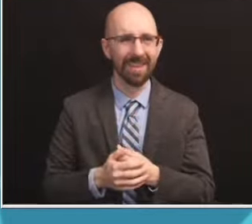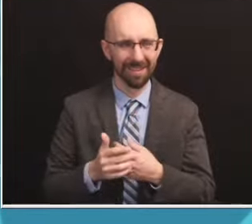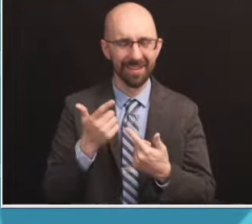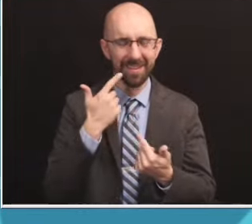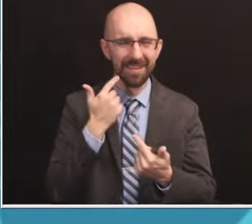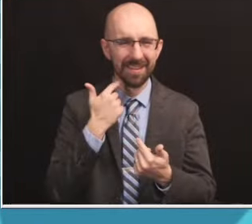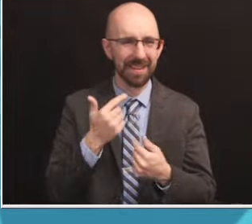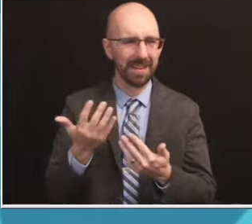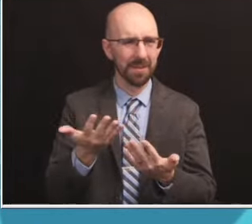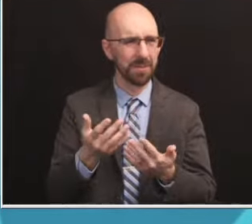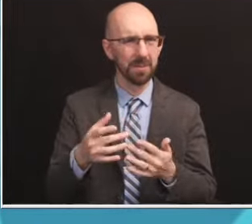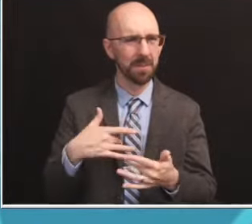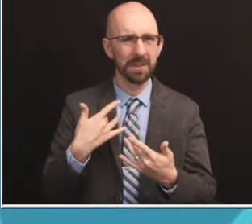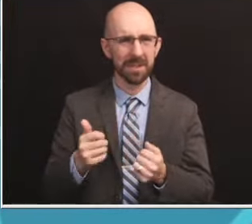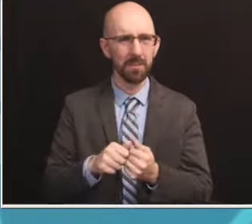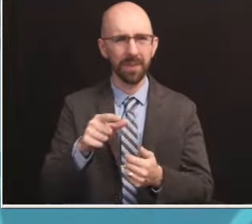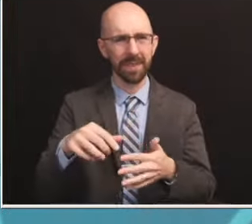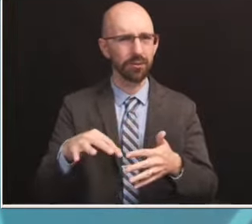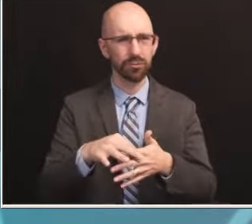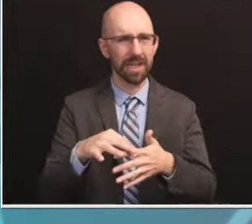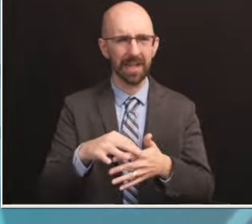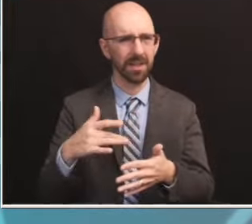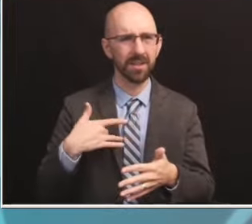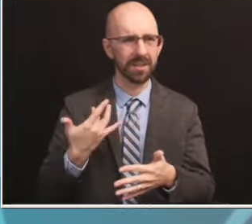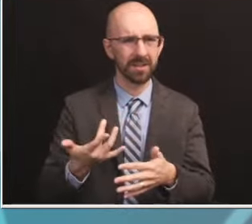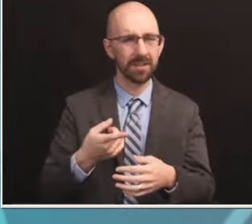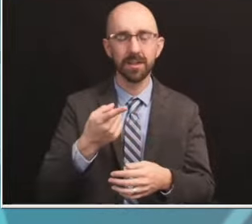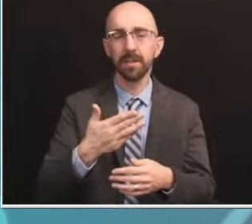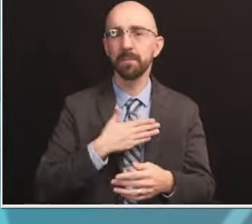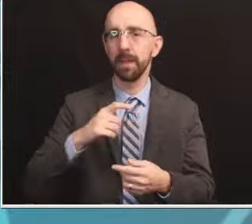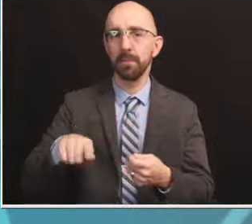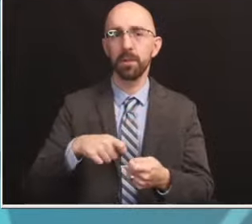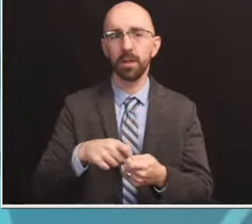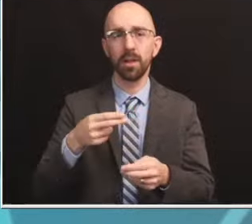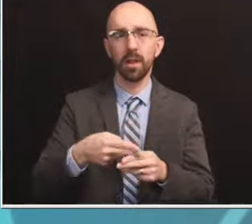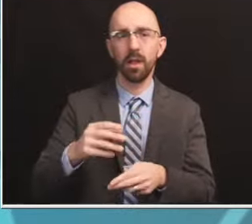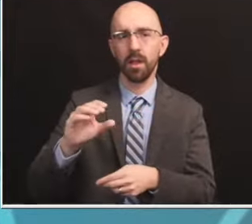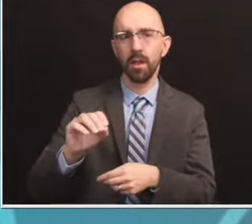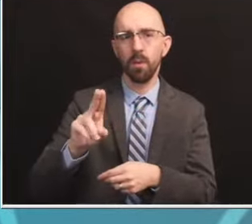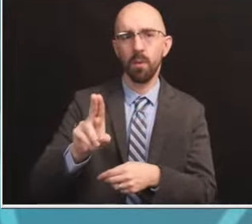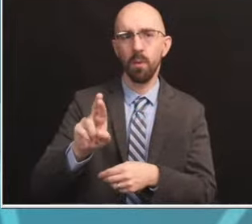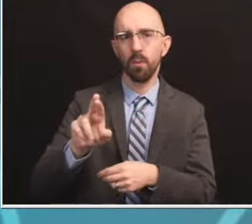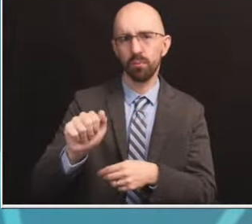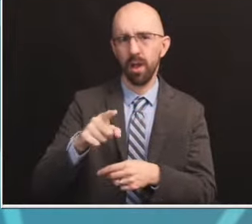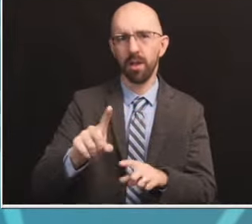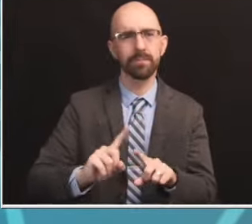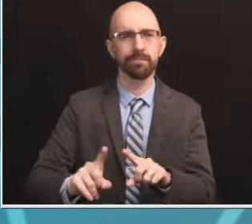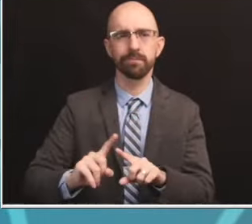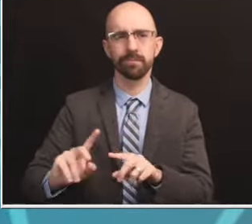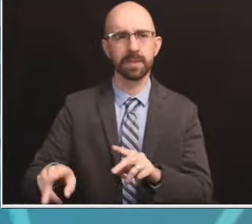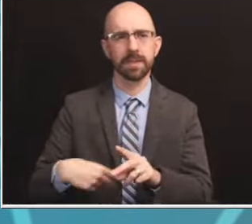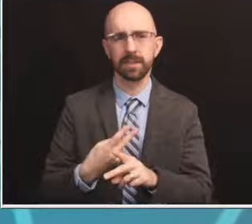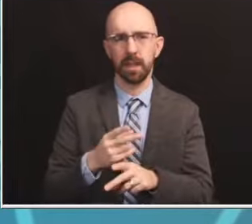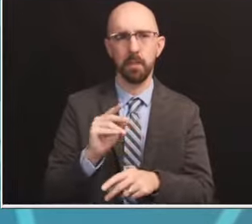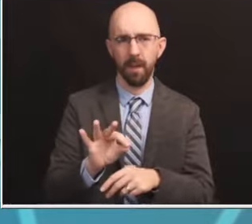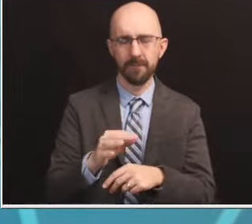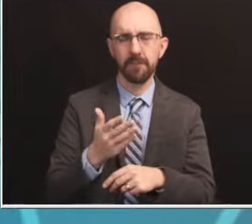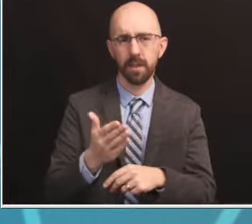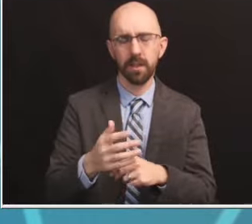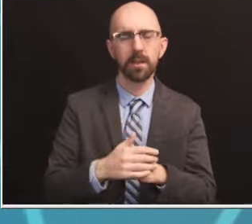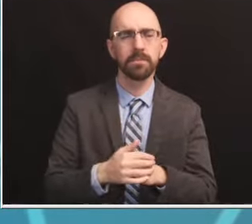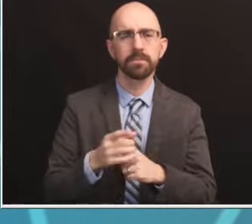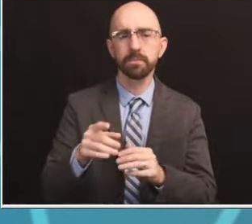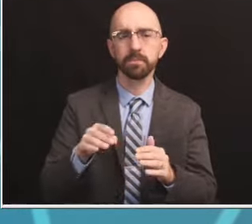deal with this ring? What's it called? So my particular one is called an Aura ring, but there are many different versions of it, and it